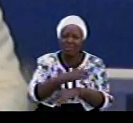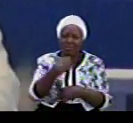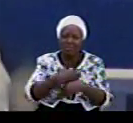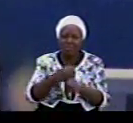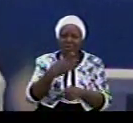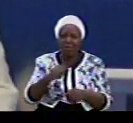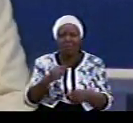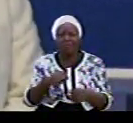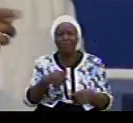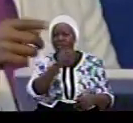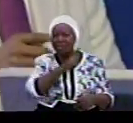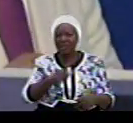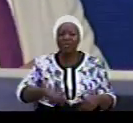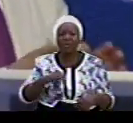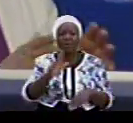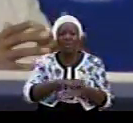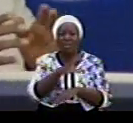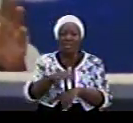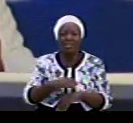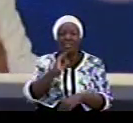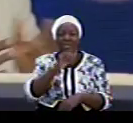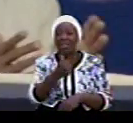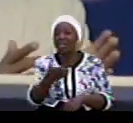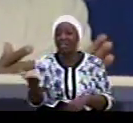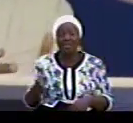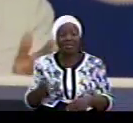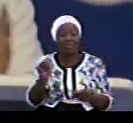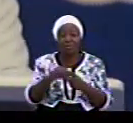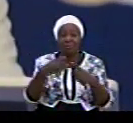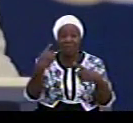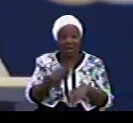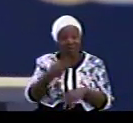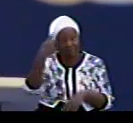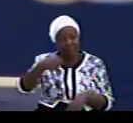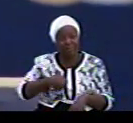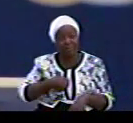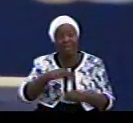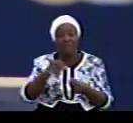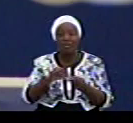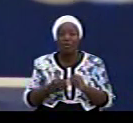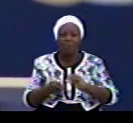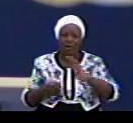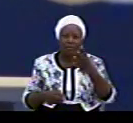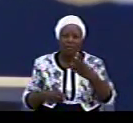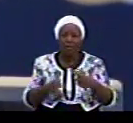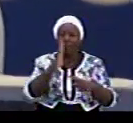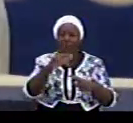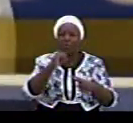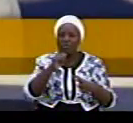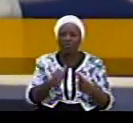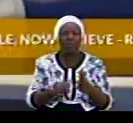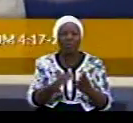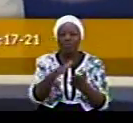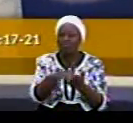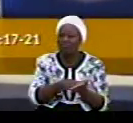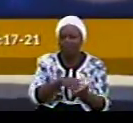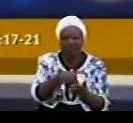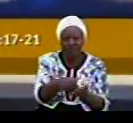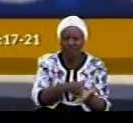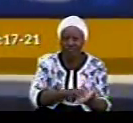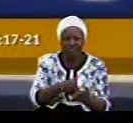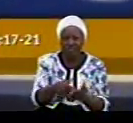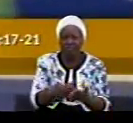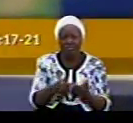me? Number four, be not feeble. Now believe. Be not feeble. Don't